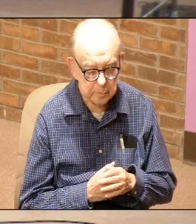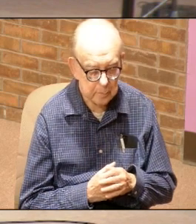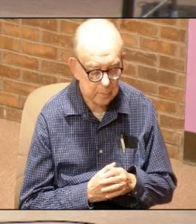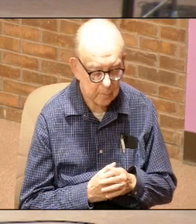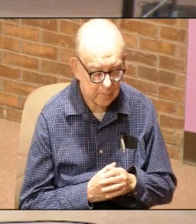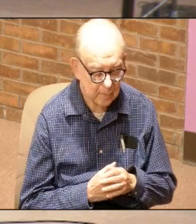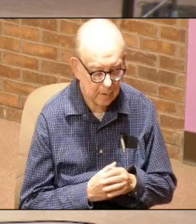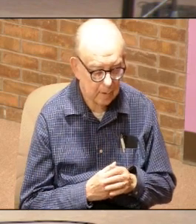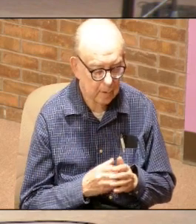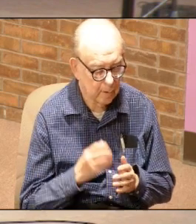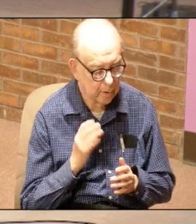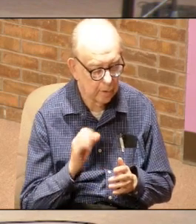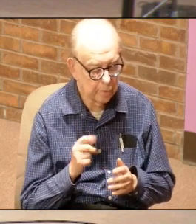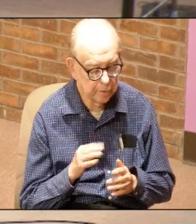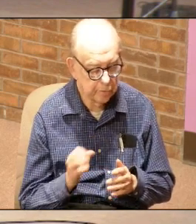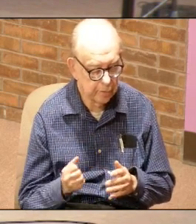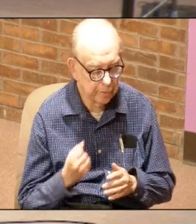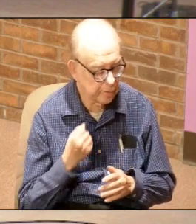Judas went and hung himself.